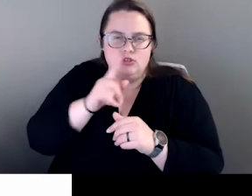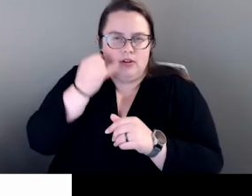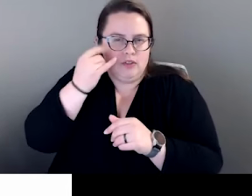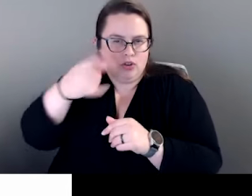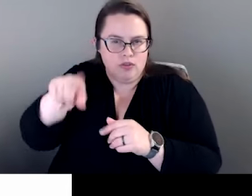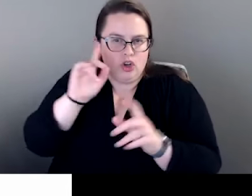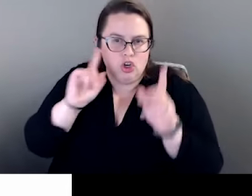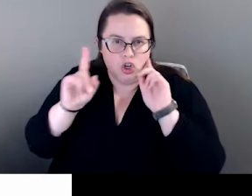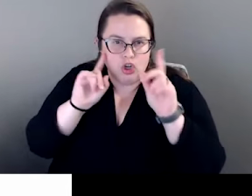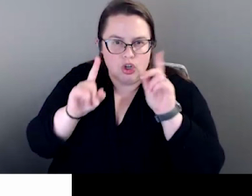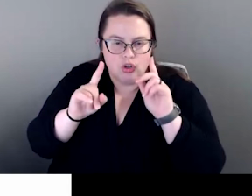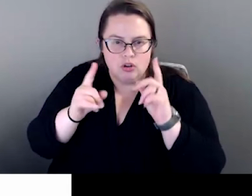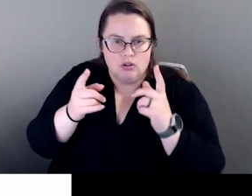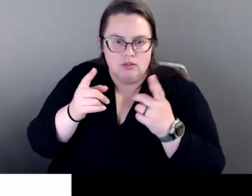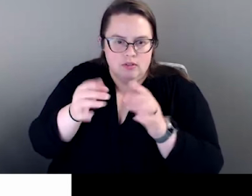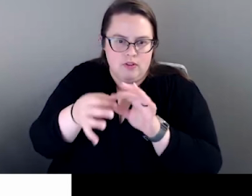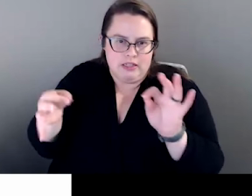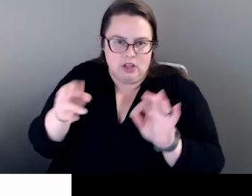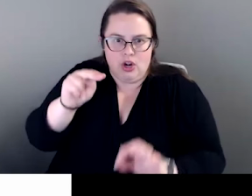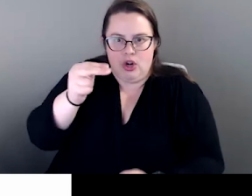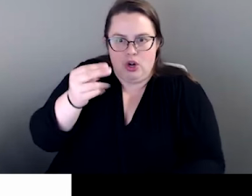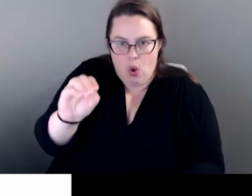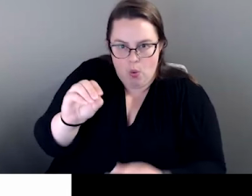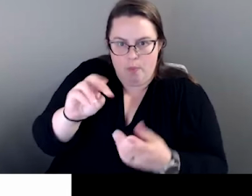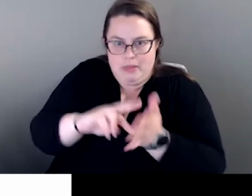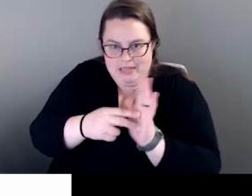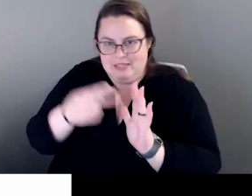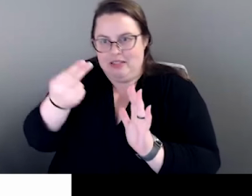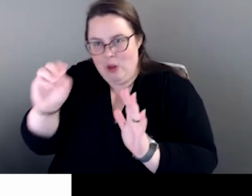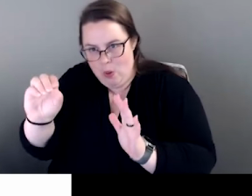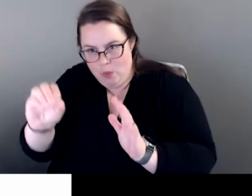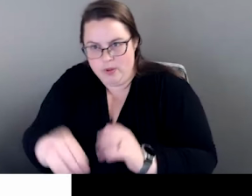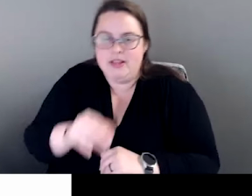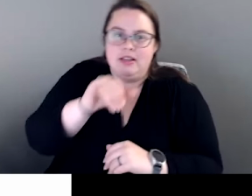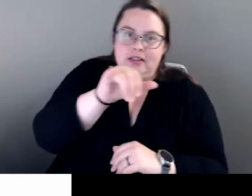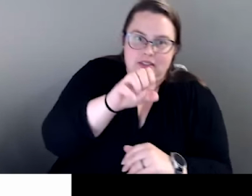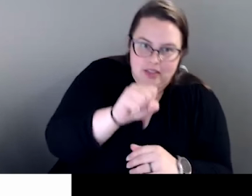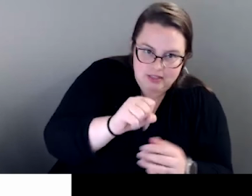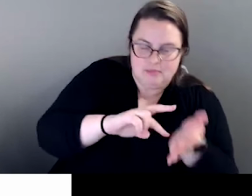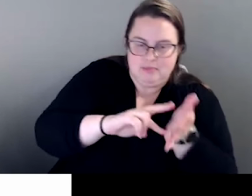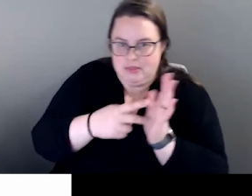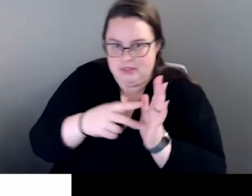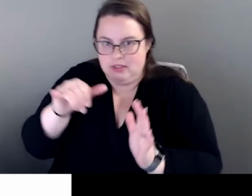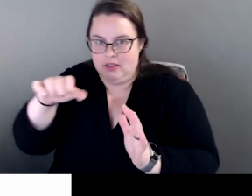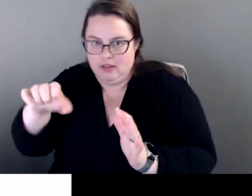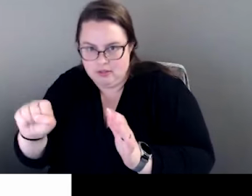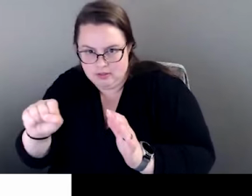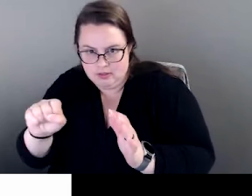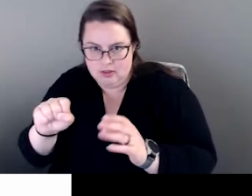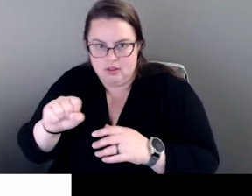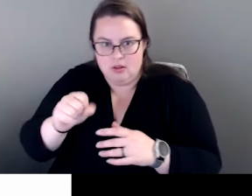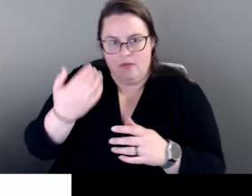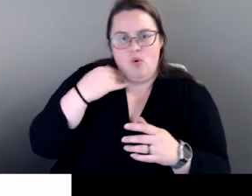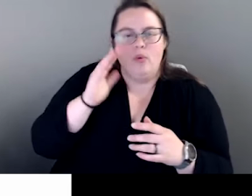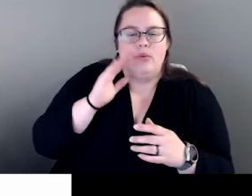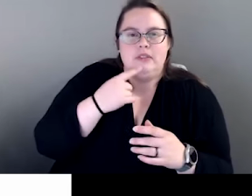the phrase no means no and yes means yes. So I think before it used to be no means no, but we're kind